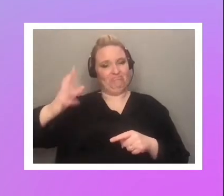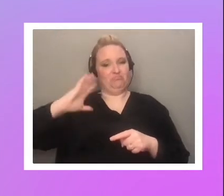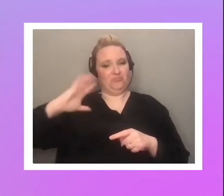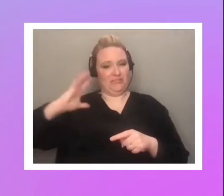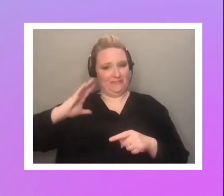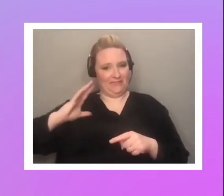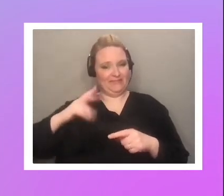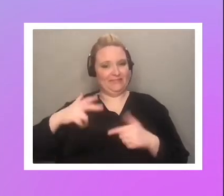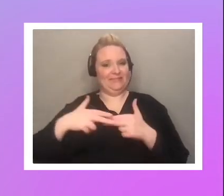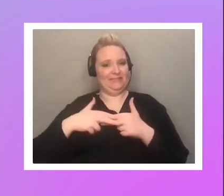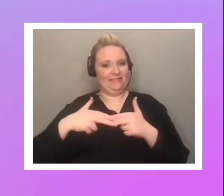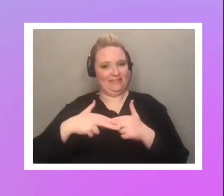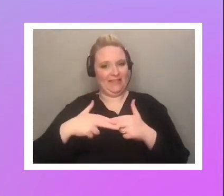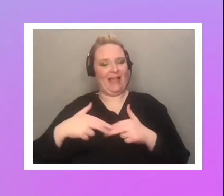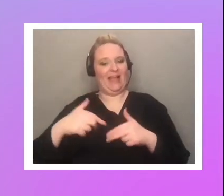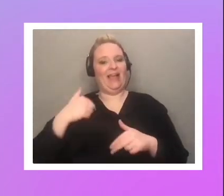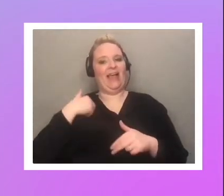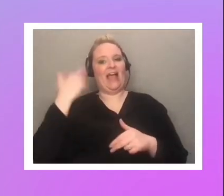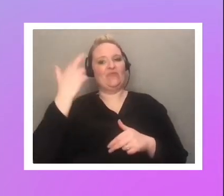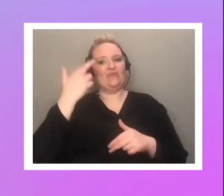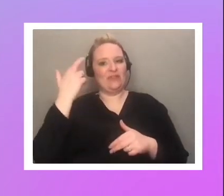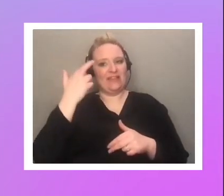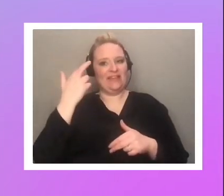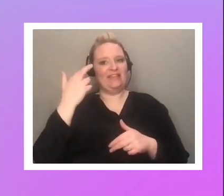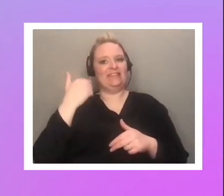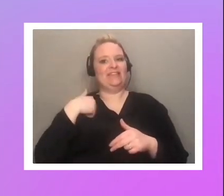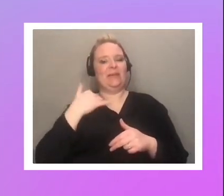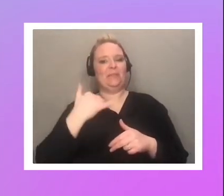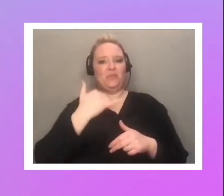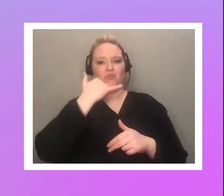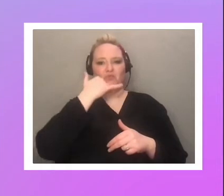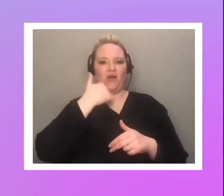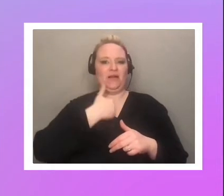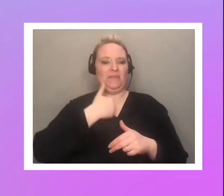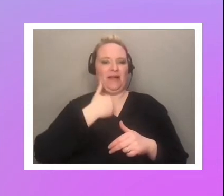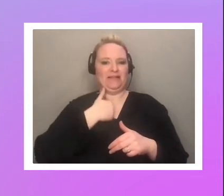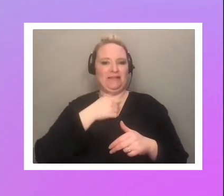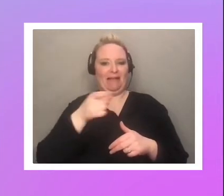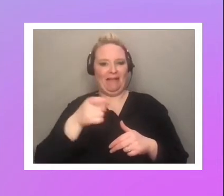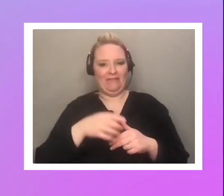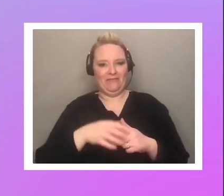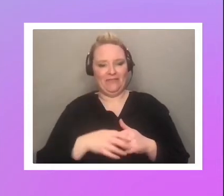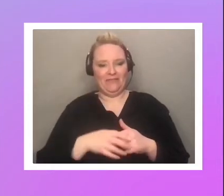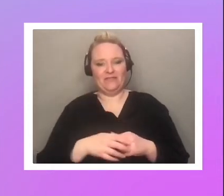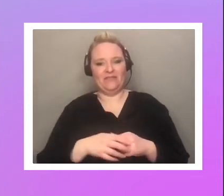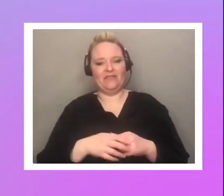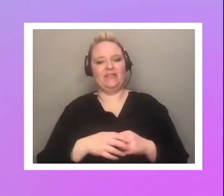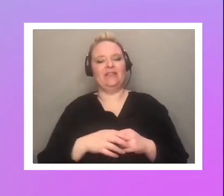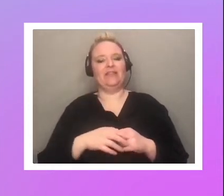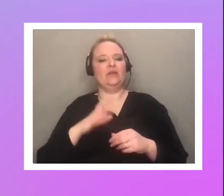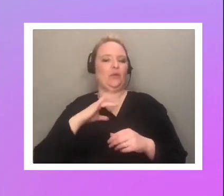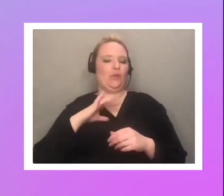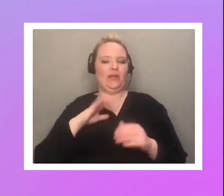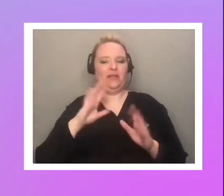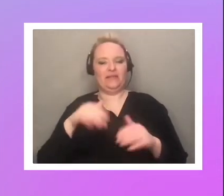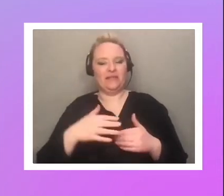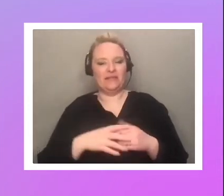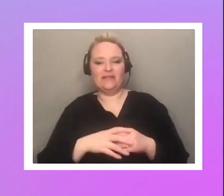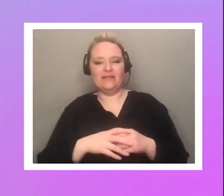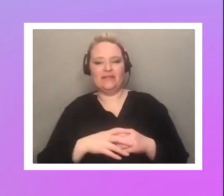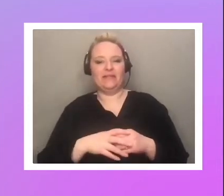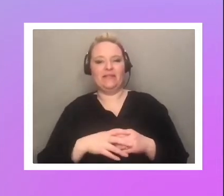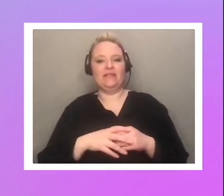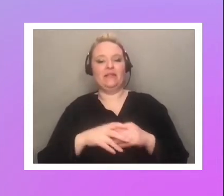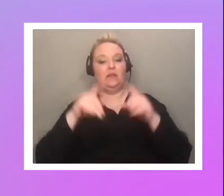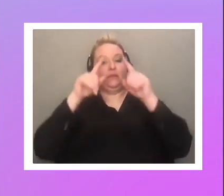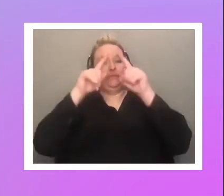I really realized I did this really wrong. um, but this is cool. So